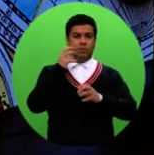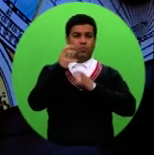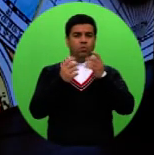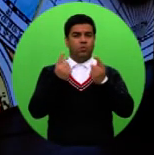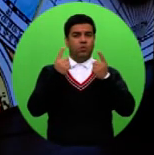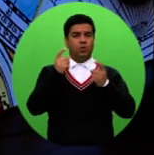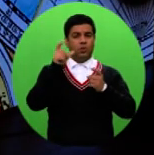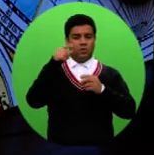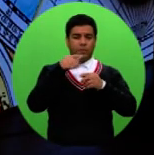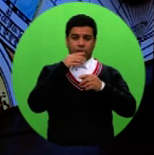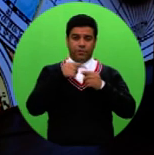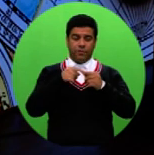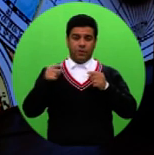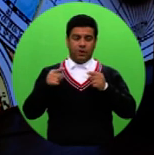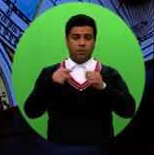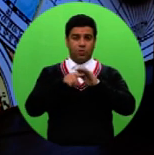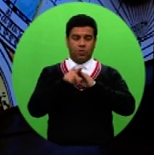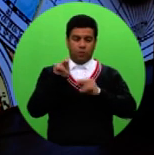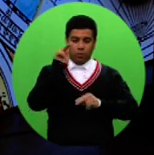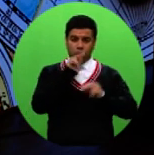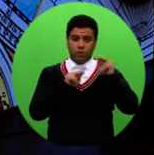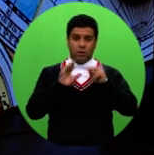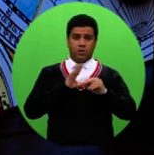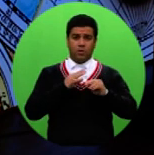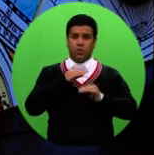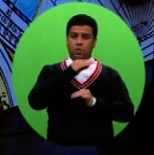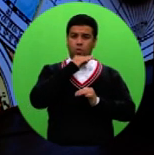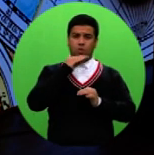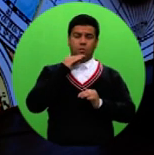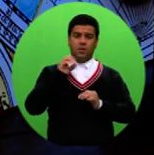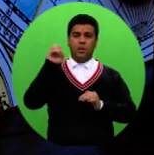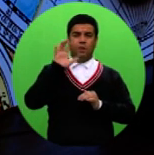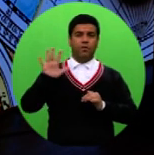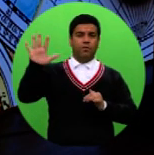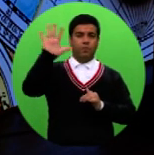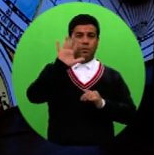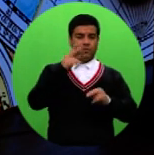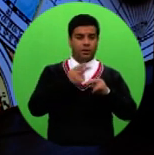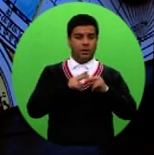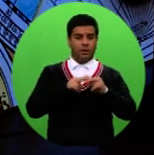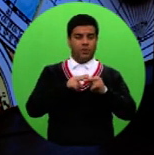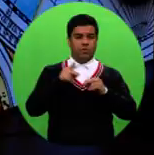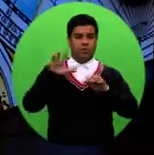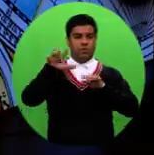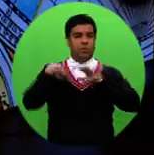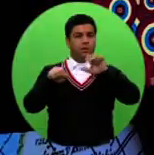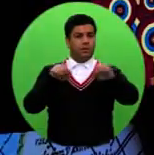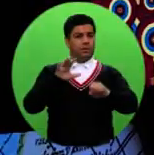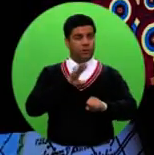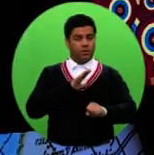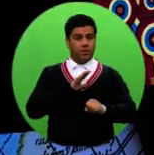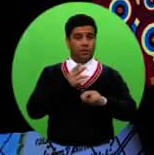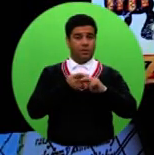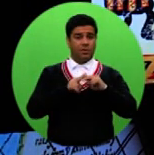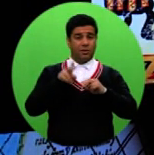kashfiyotlar davridan boshlab o'rganila boshlandi va ko'plab Yevropa davlatlari tomonidan mustamlaka qilib olindi.